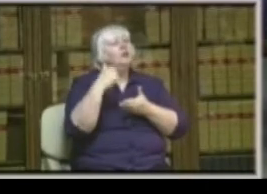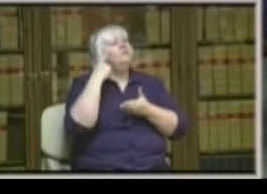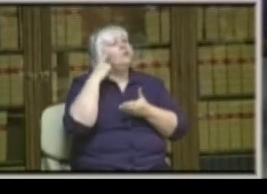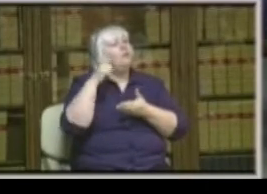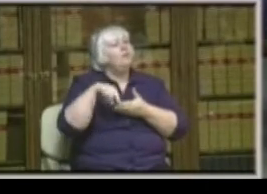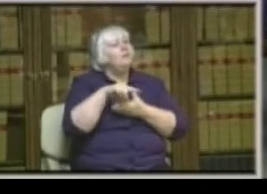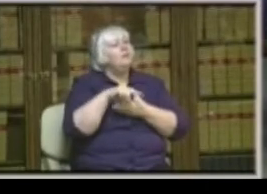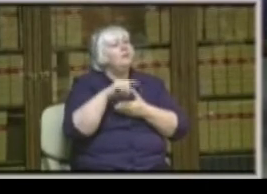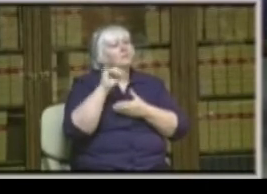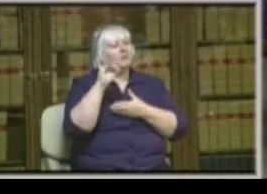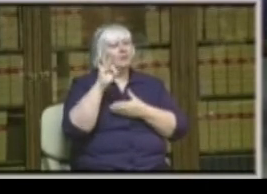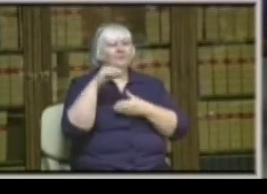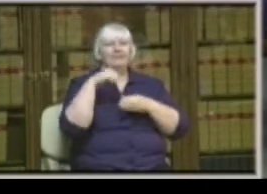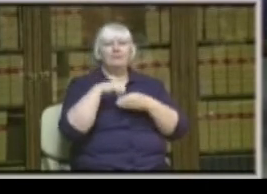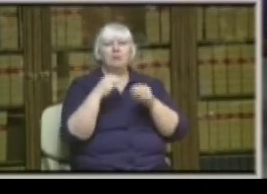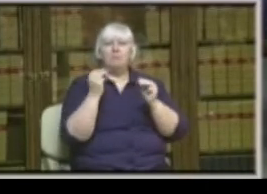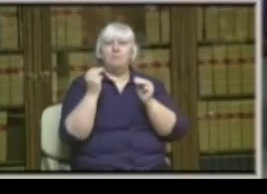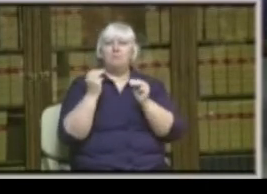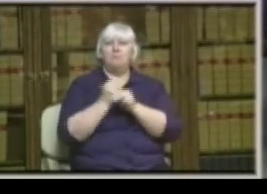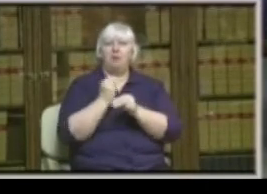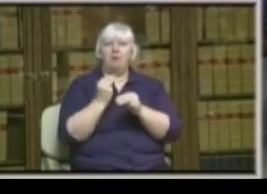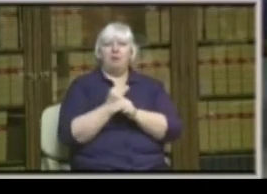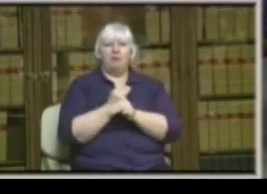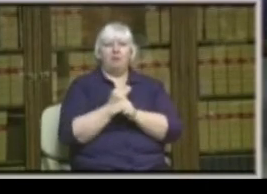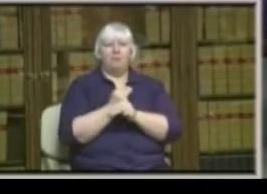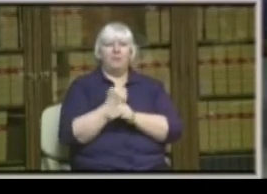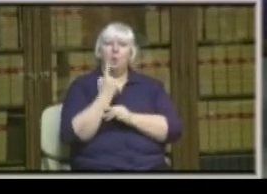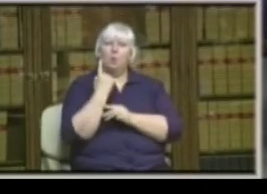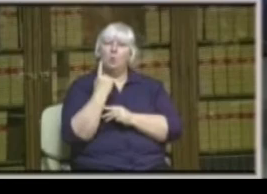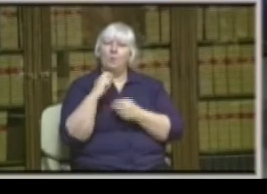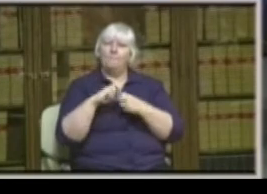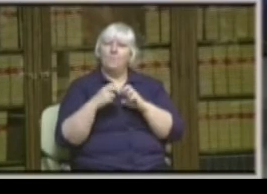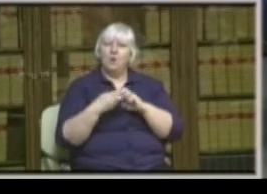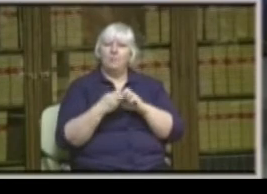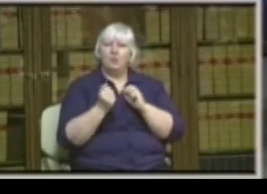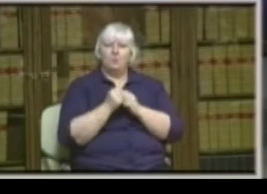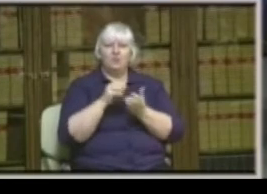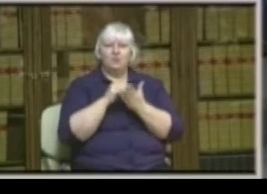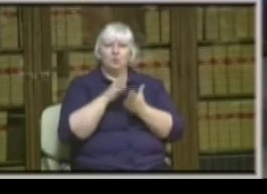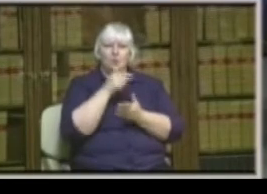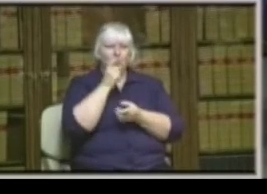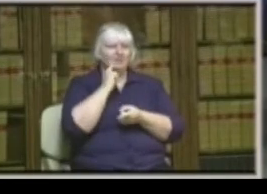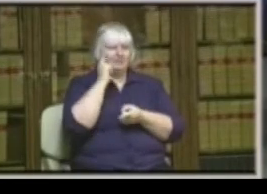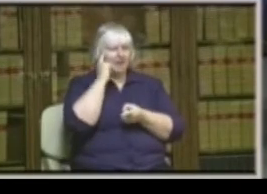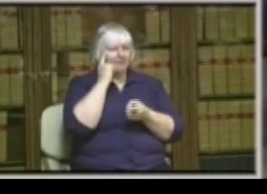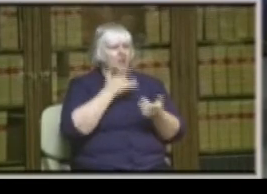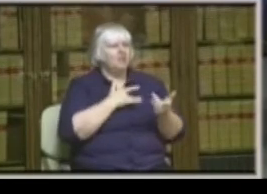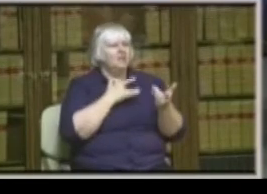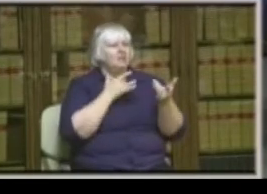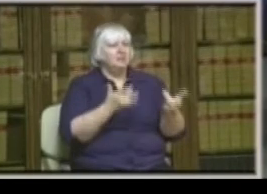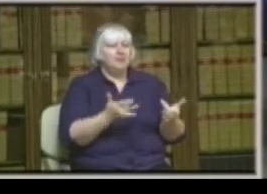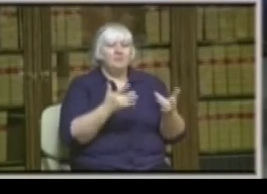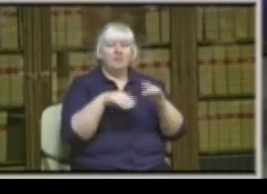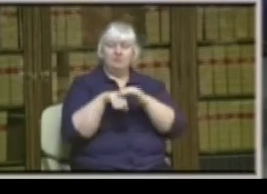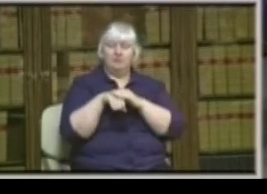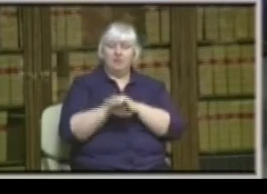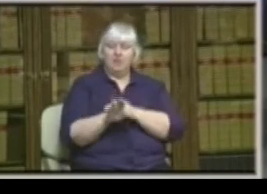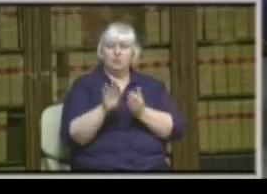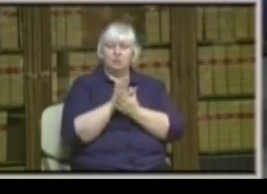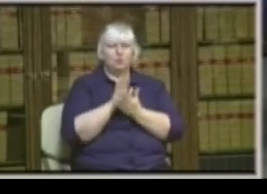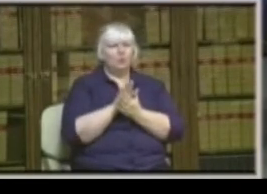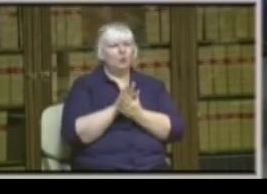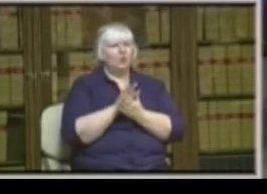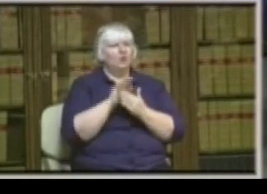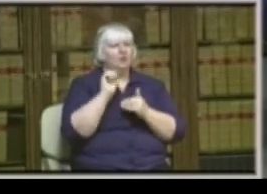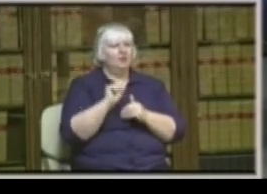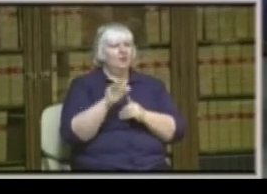assessment is in mathematics, one of the issues with students who are deaf is that typically when they enter school, they can